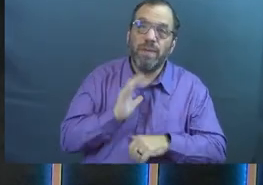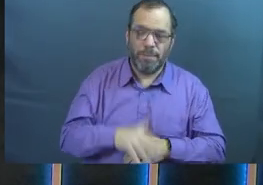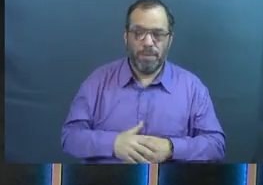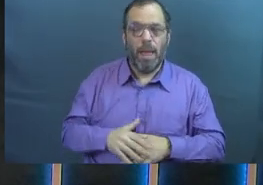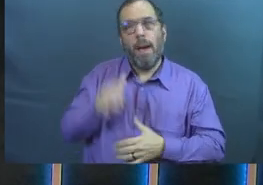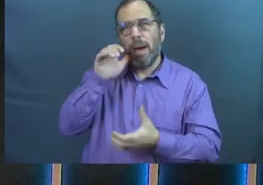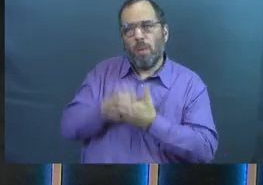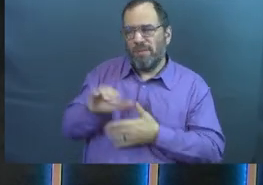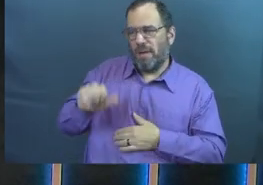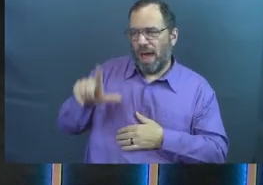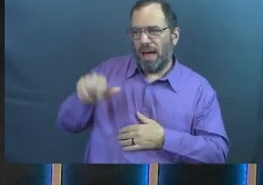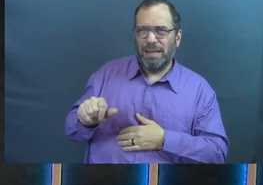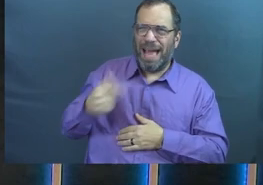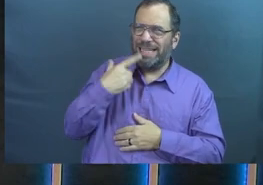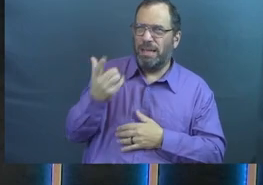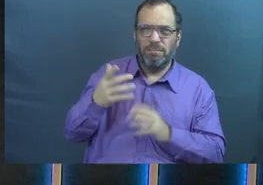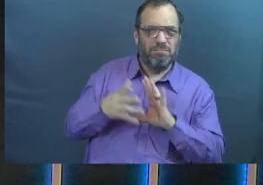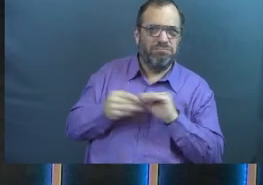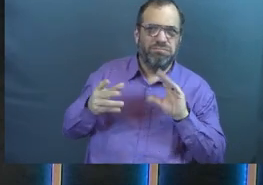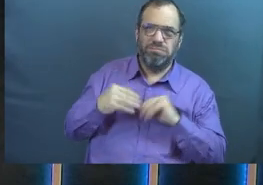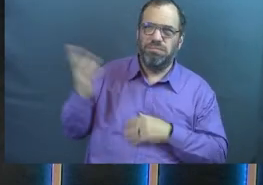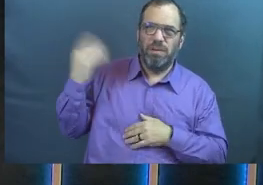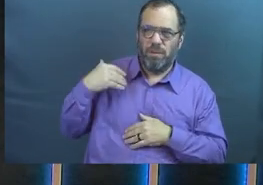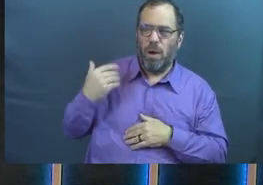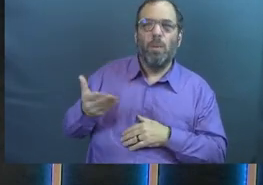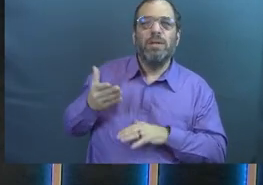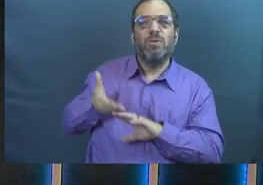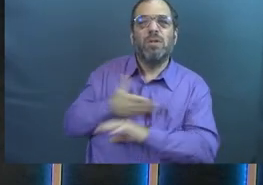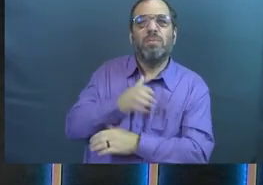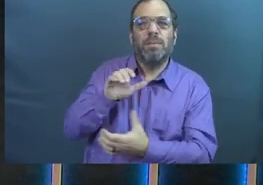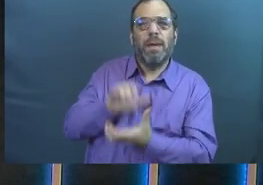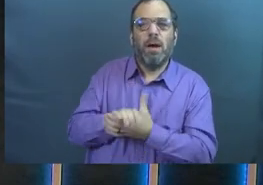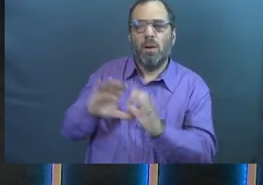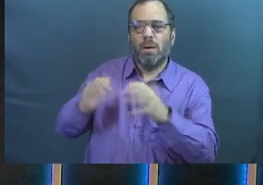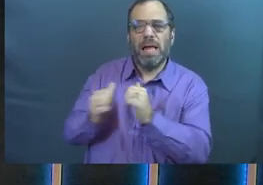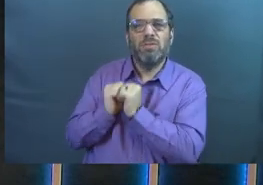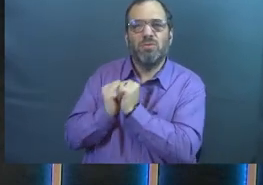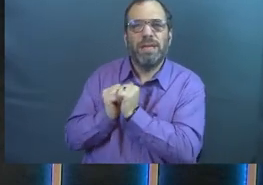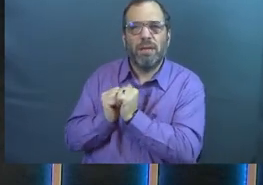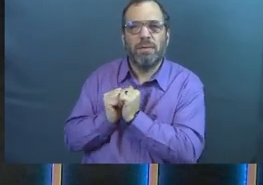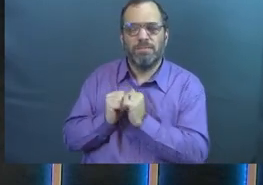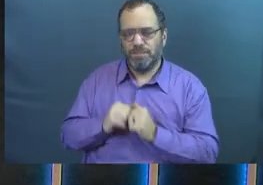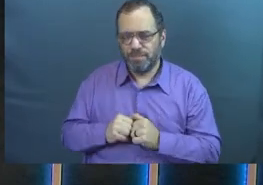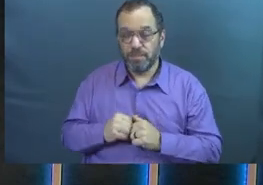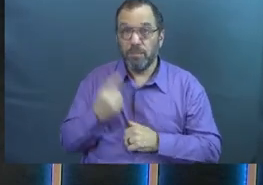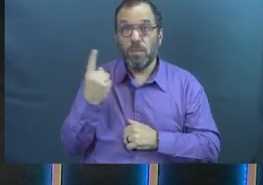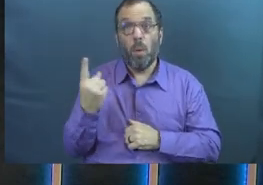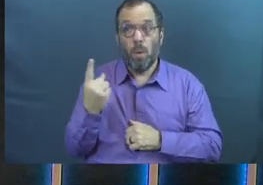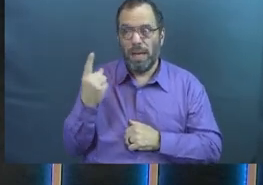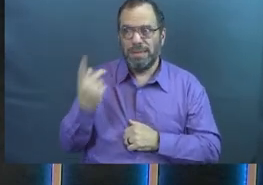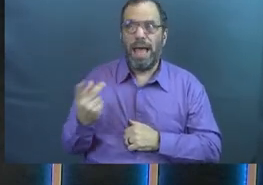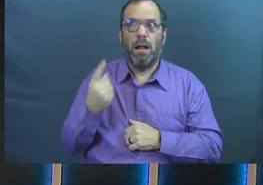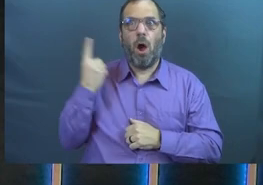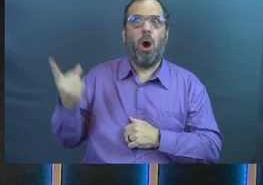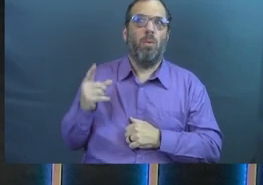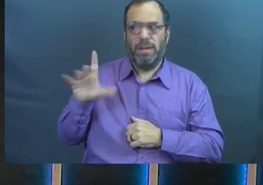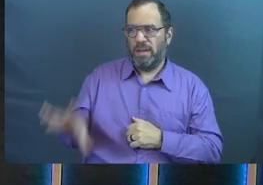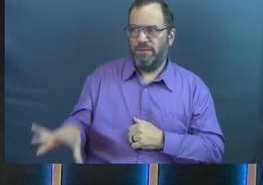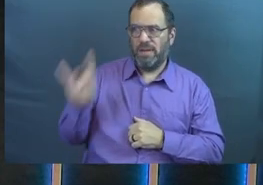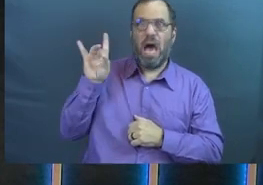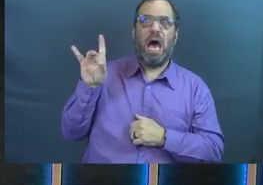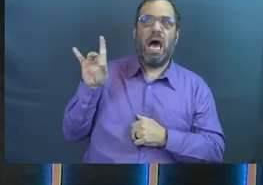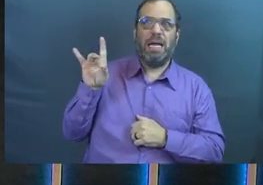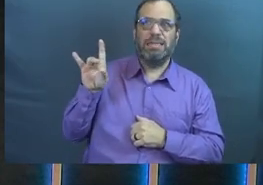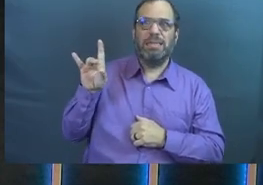Linda and I've talked about this multiple times before. We do this premarital class together. And one of the things that we always find is